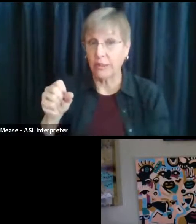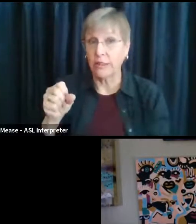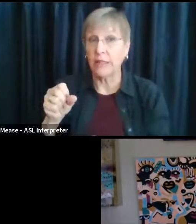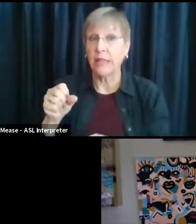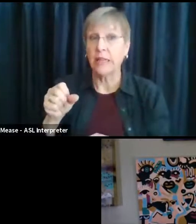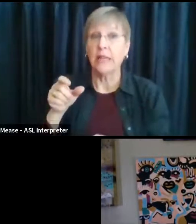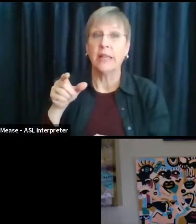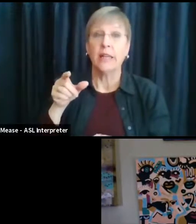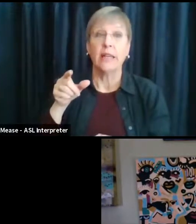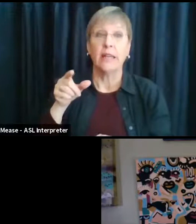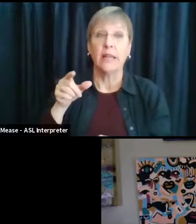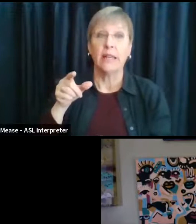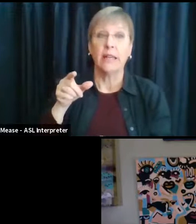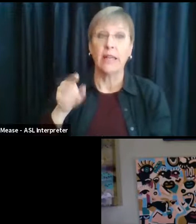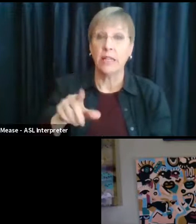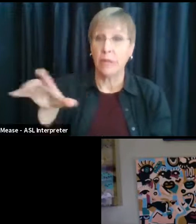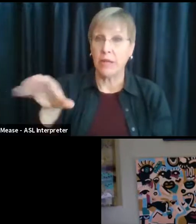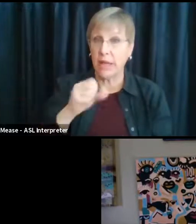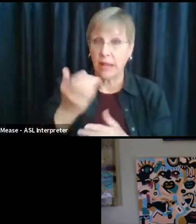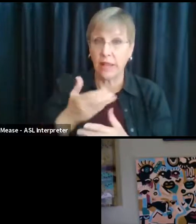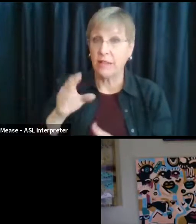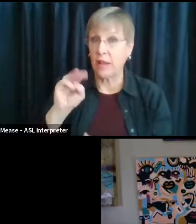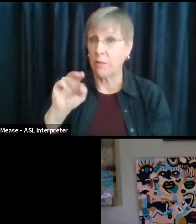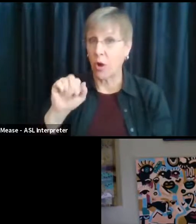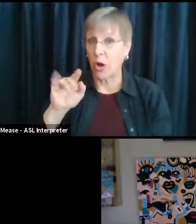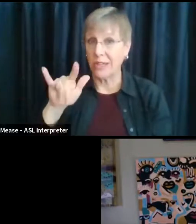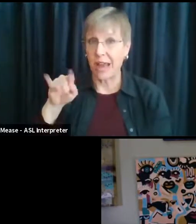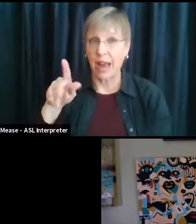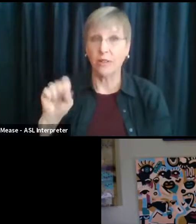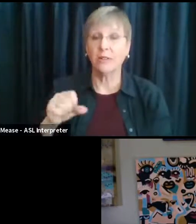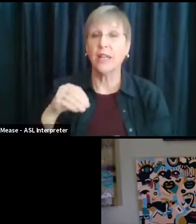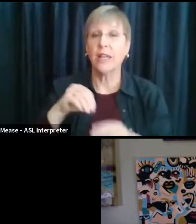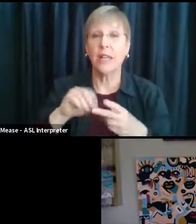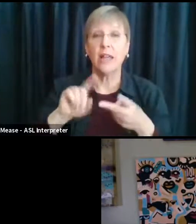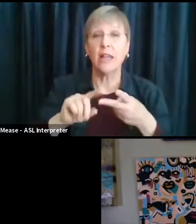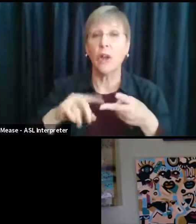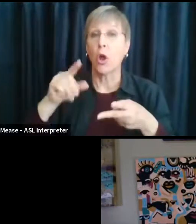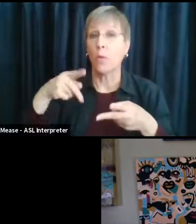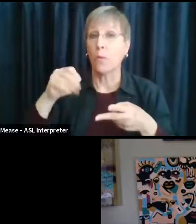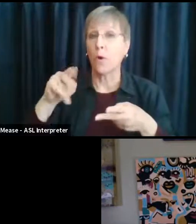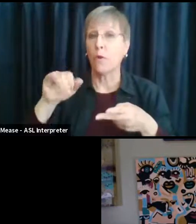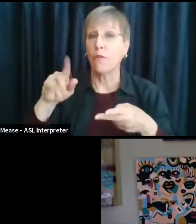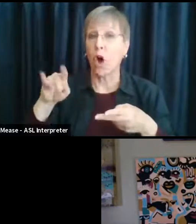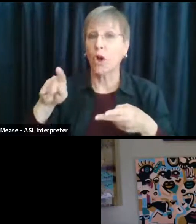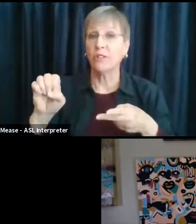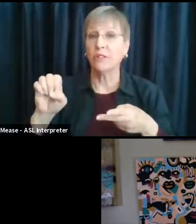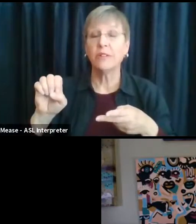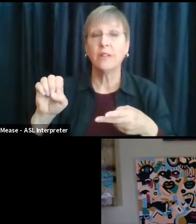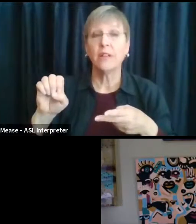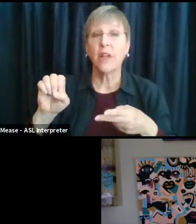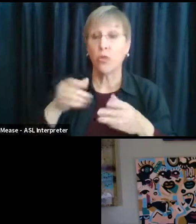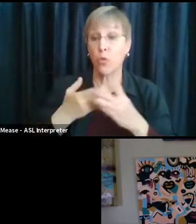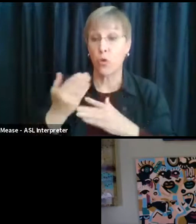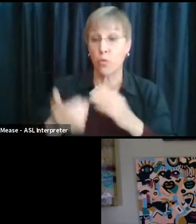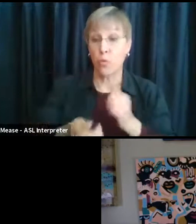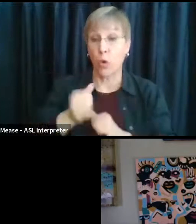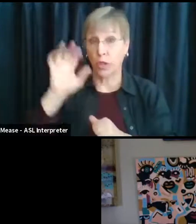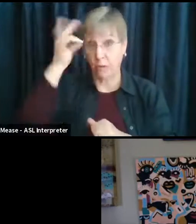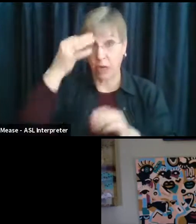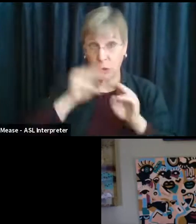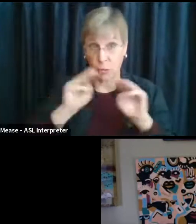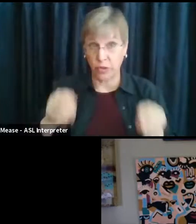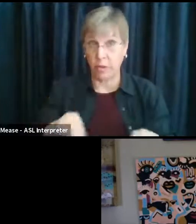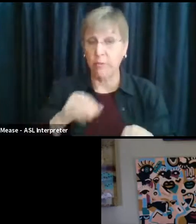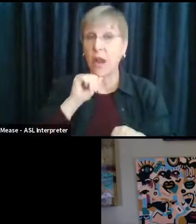things in Marseille, I think in Aix-en-Provence. It's been going through most of the French museum, and